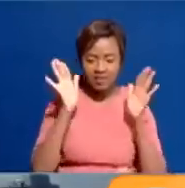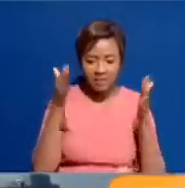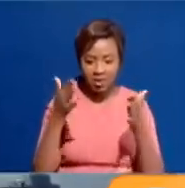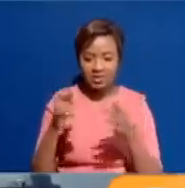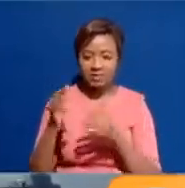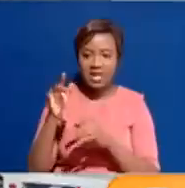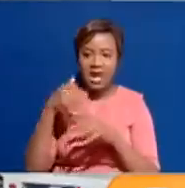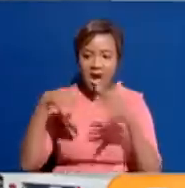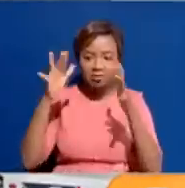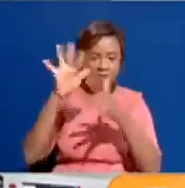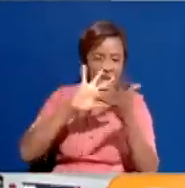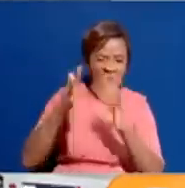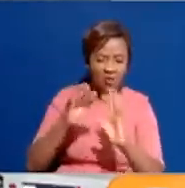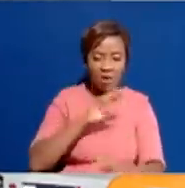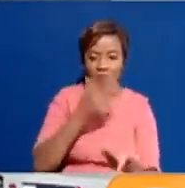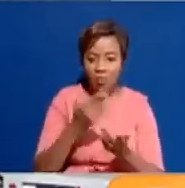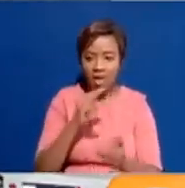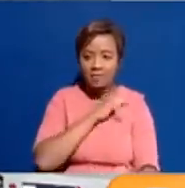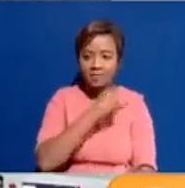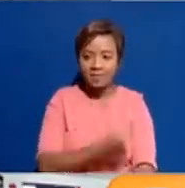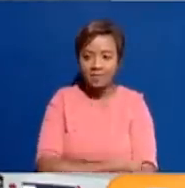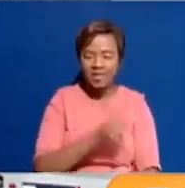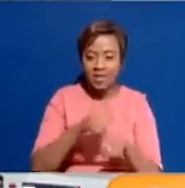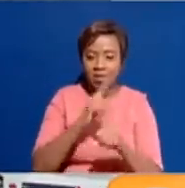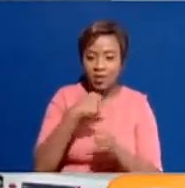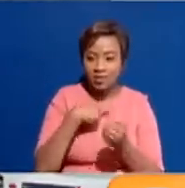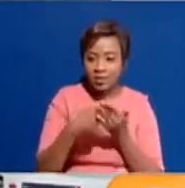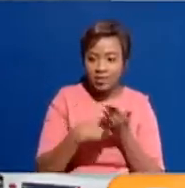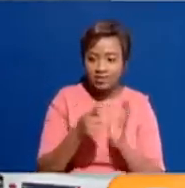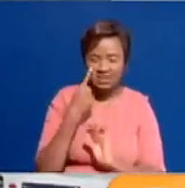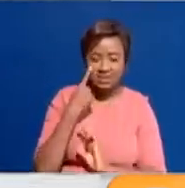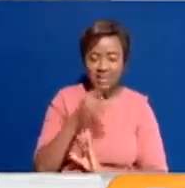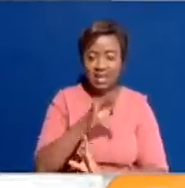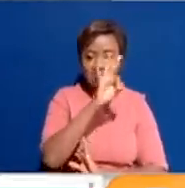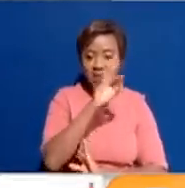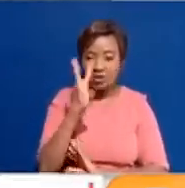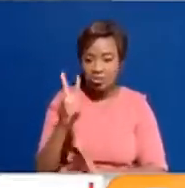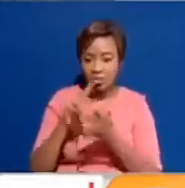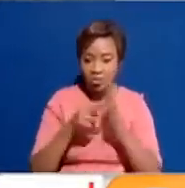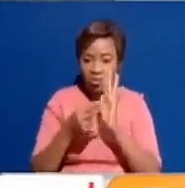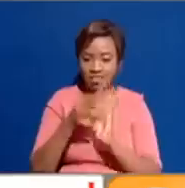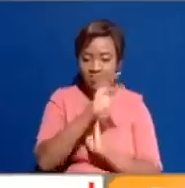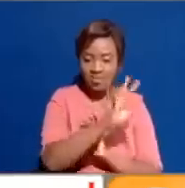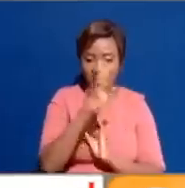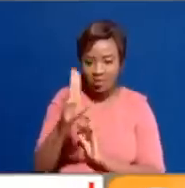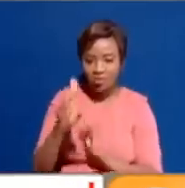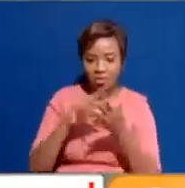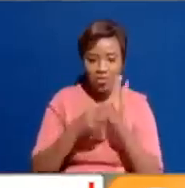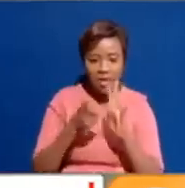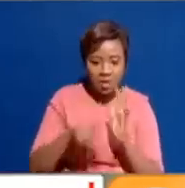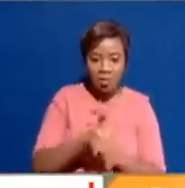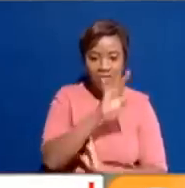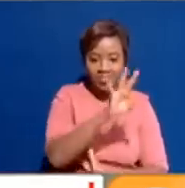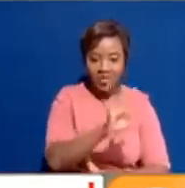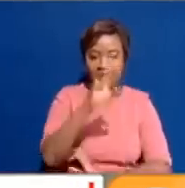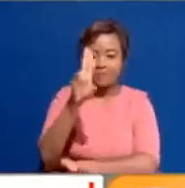Nigeria. When we talk of 3U, we are talking of three units of cubes. In satellite technology,